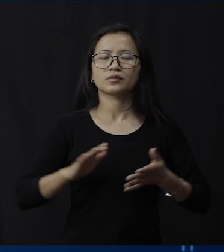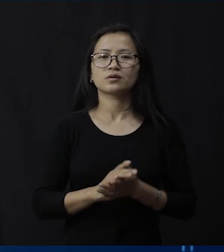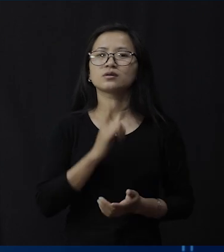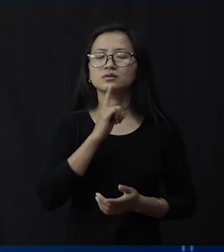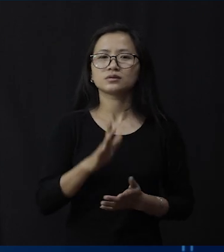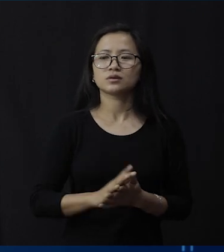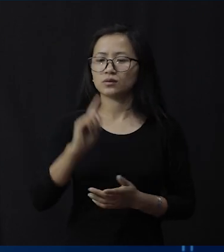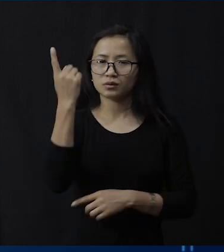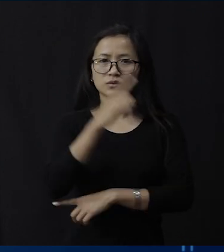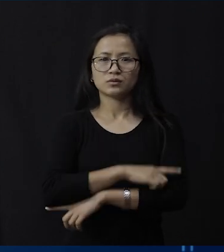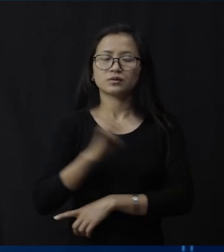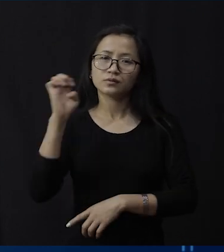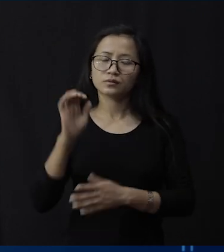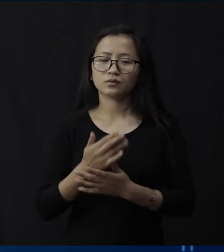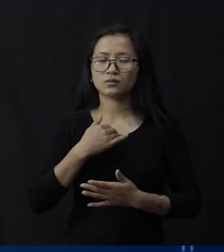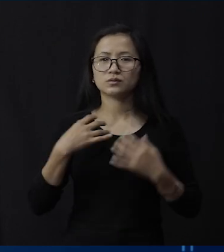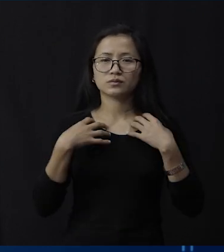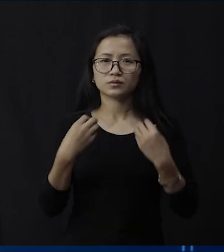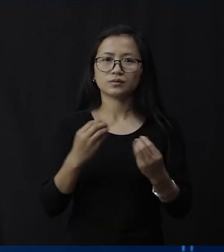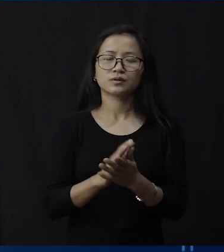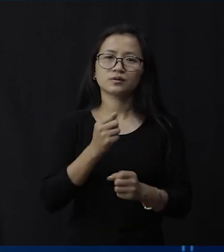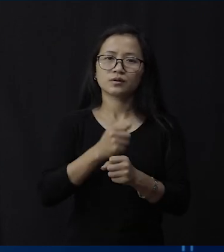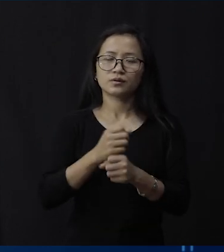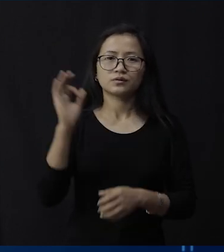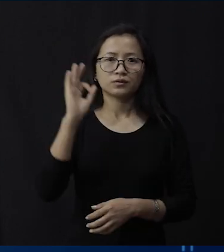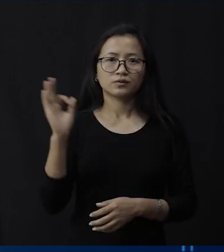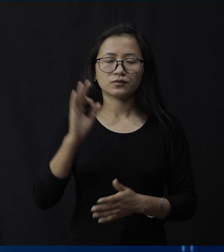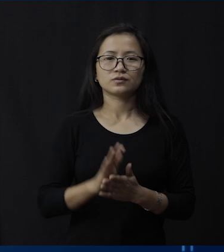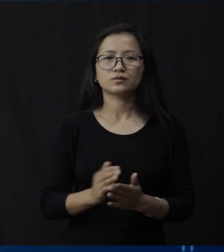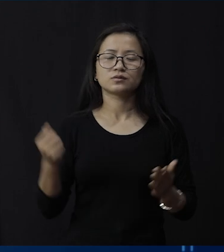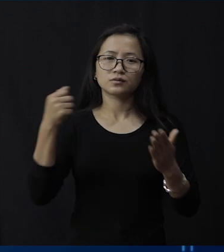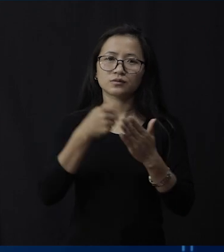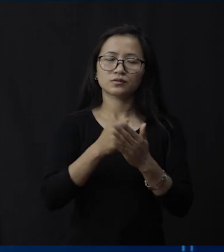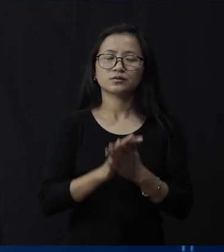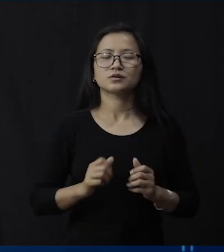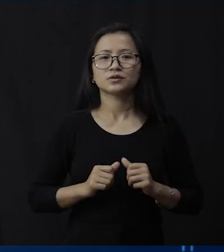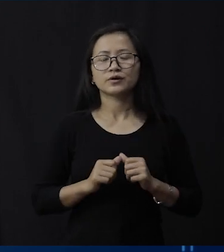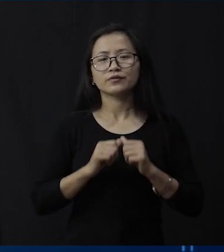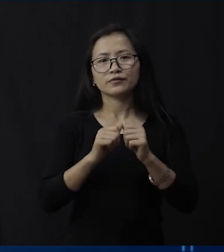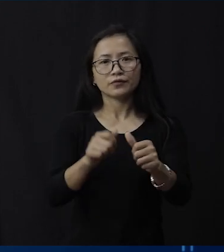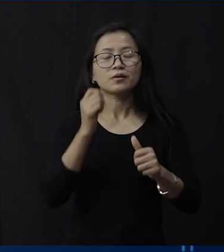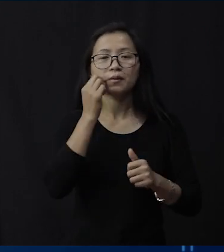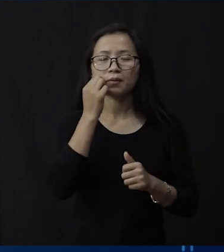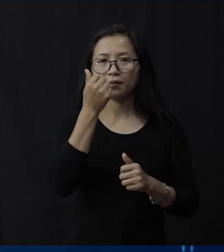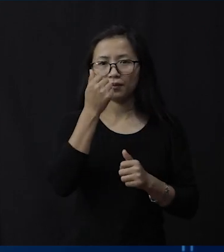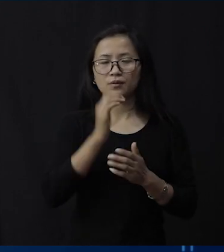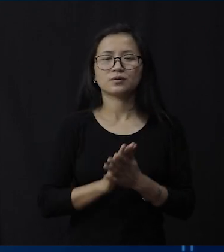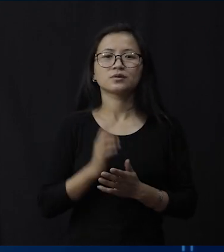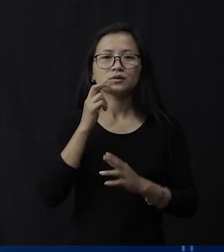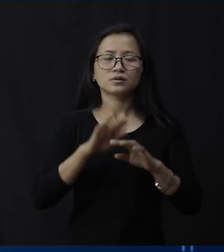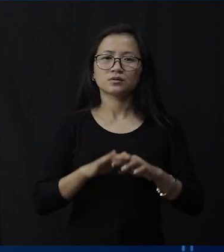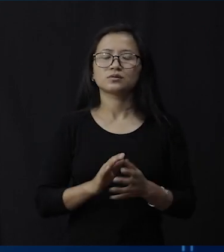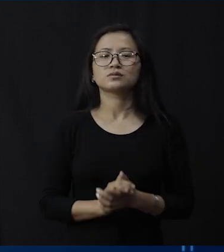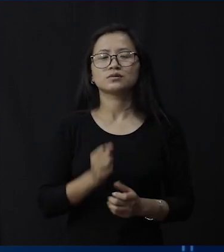that one day even I want to become a government official, to which the father replied that if you want to become a